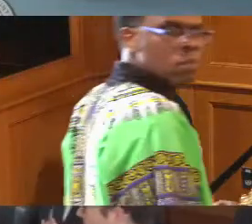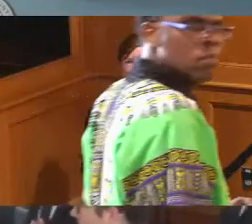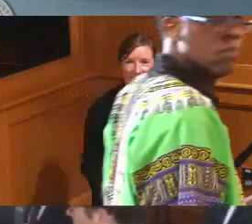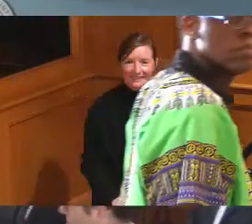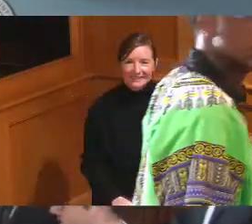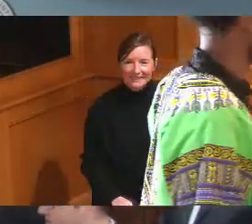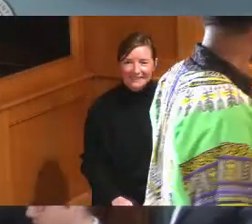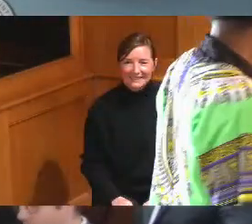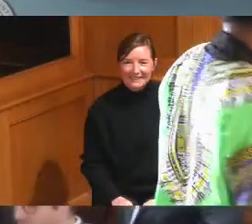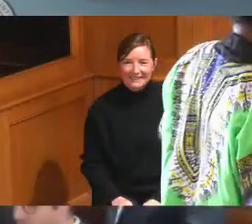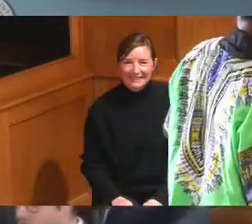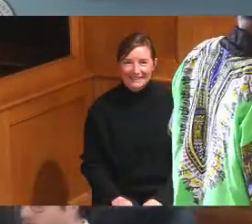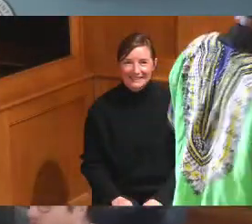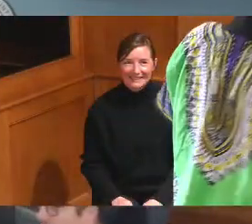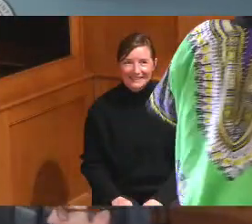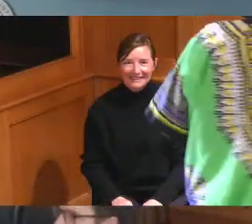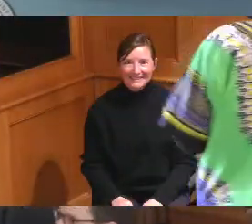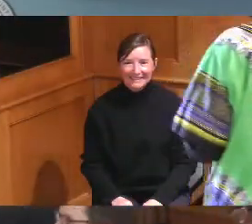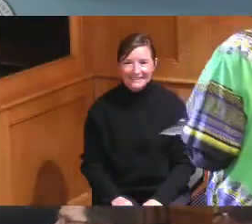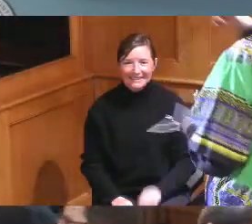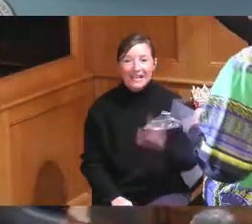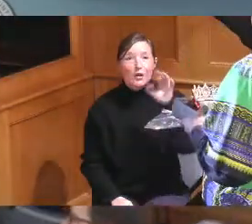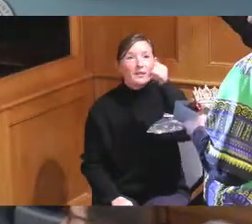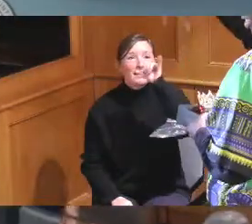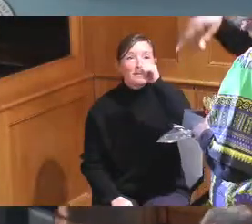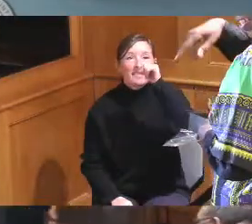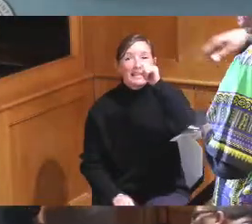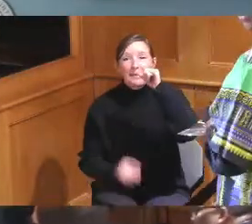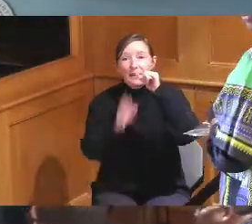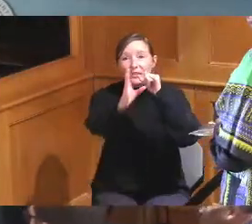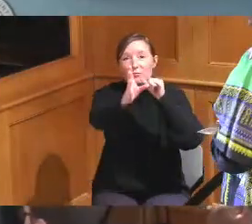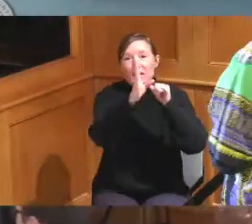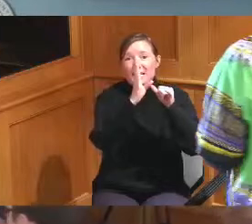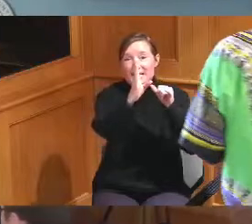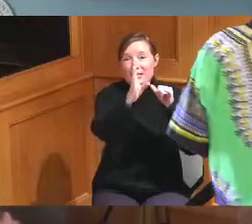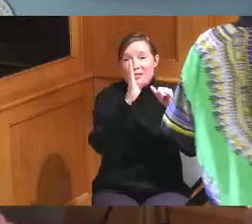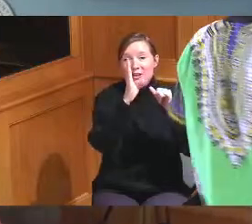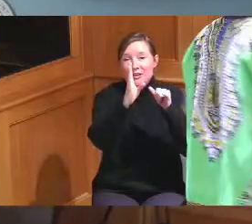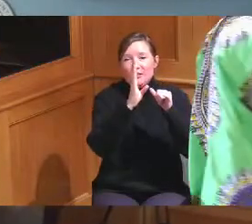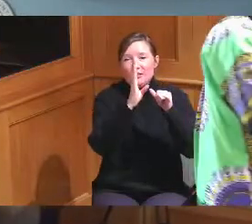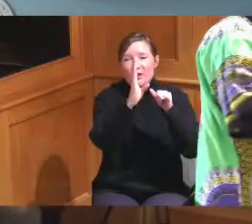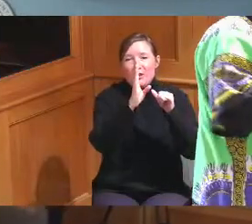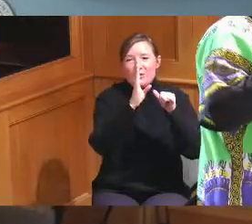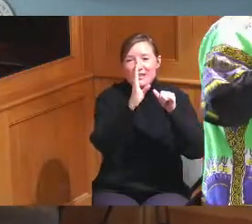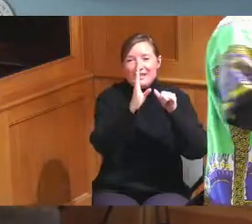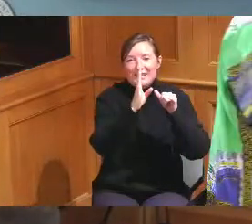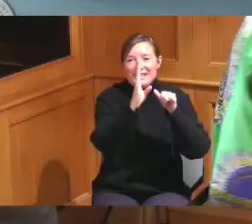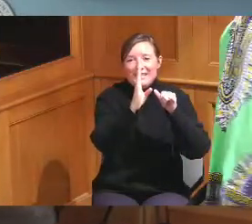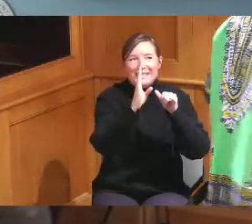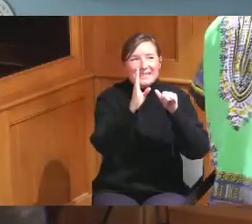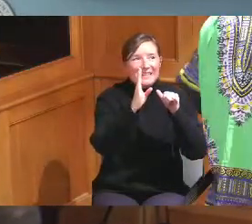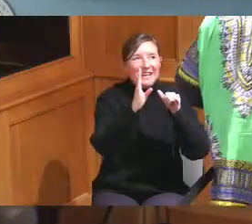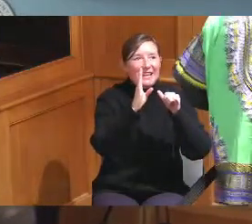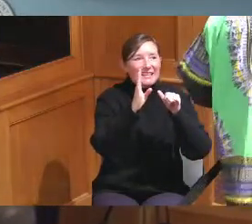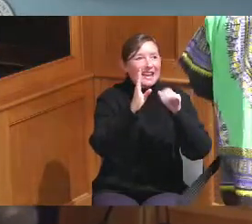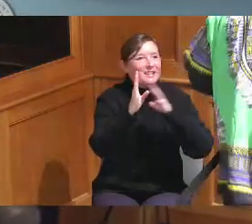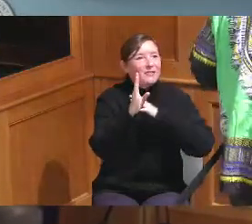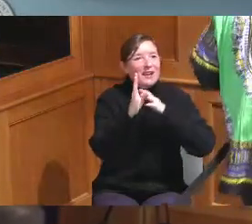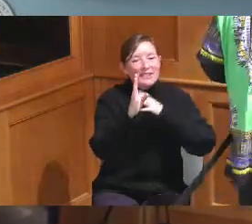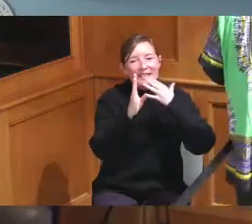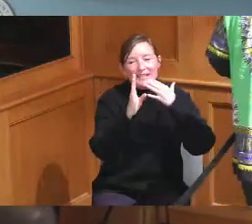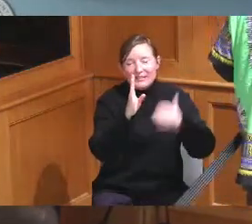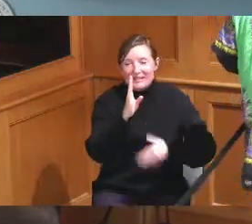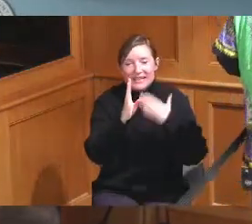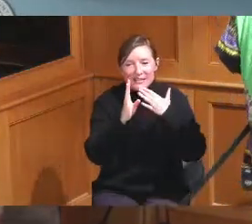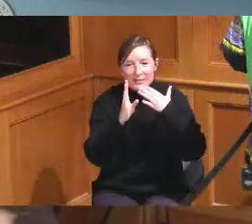No, you come on. Okay. Oh, good. He can take the picture for you. Okay. Okay. Thanks. Appreciate it. Okay, tell